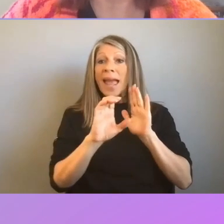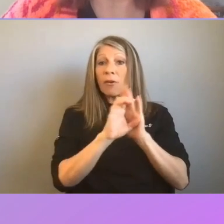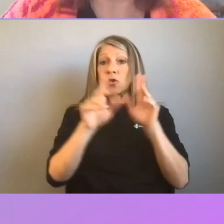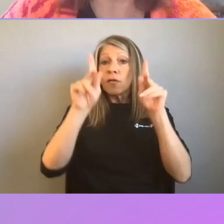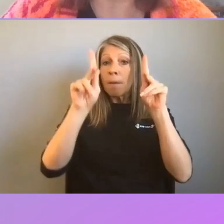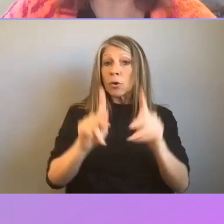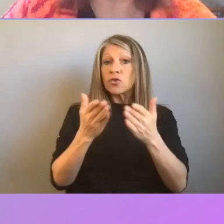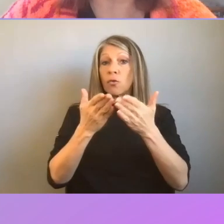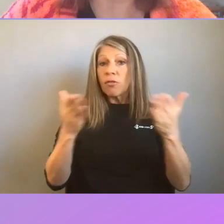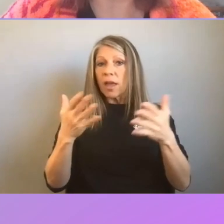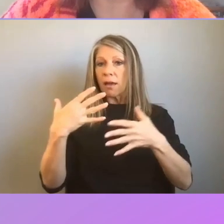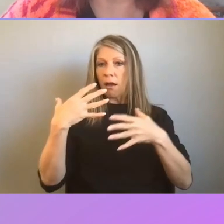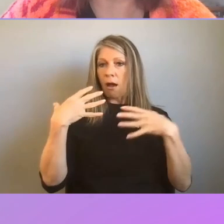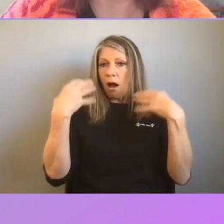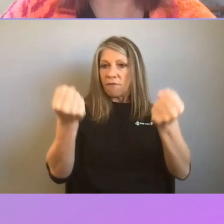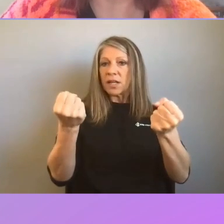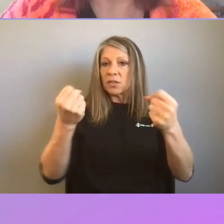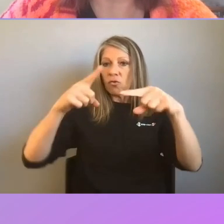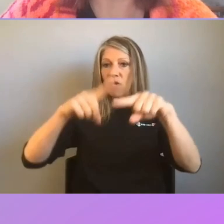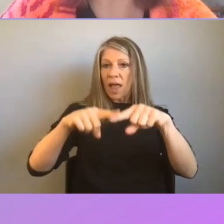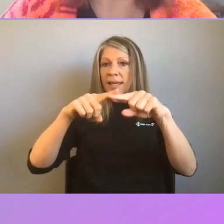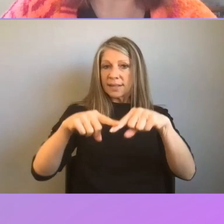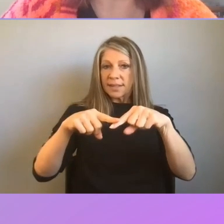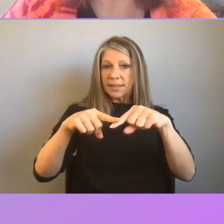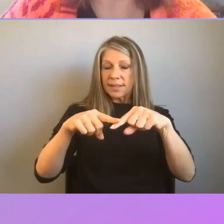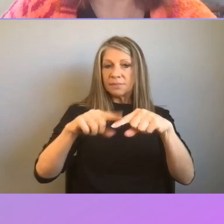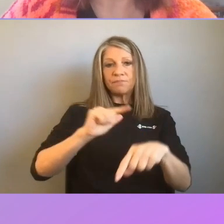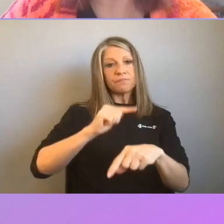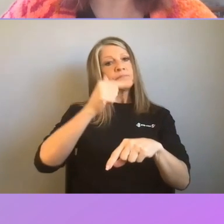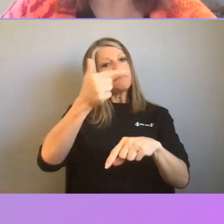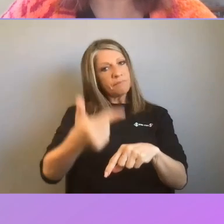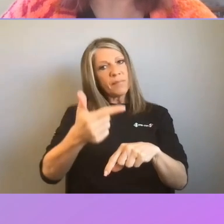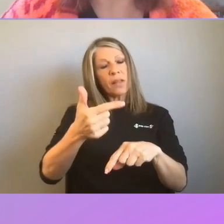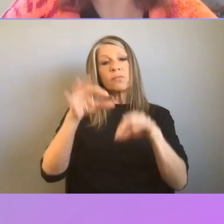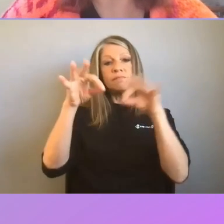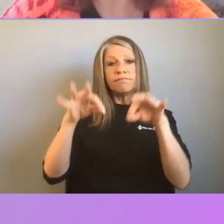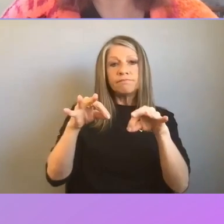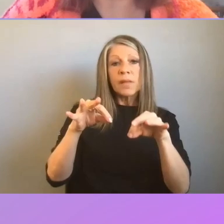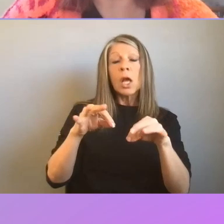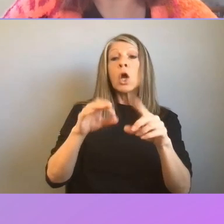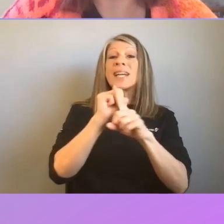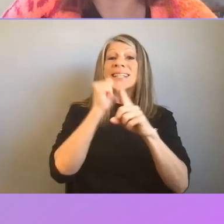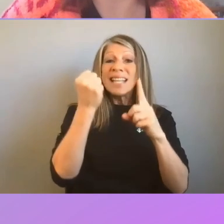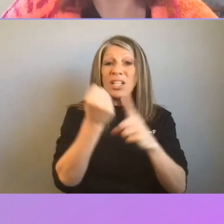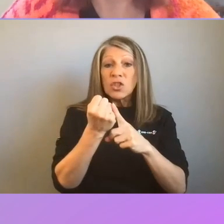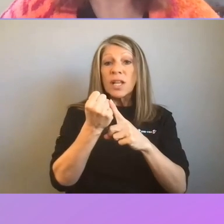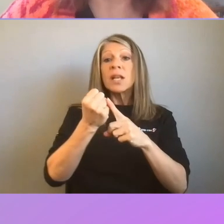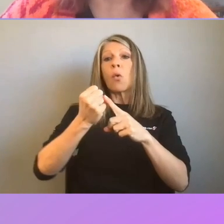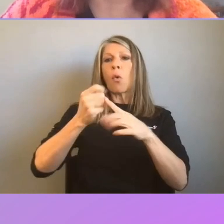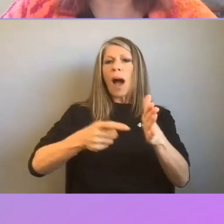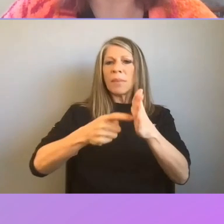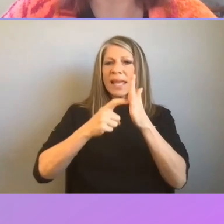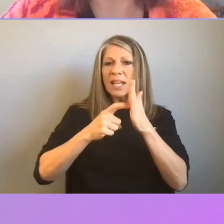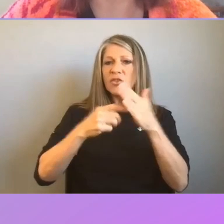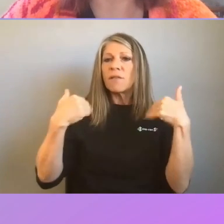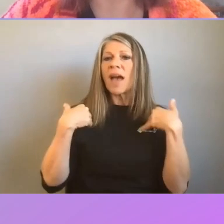thing, confidence or reliance. An alternative definition: the condition and resulting obligation of